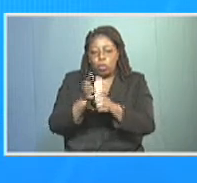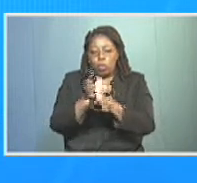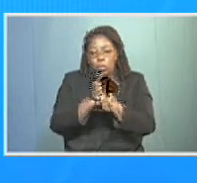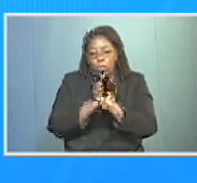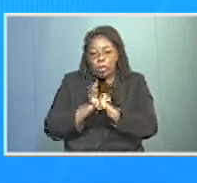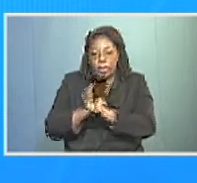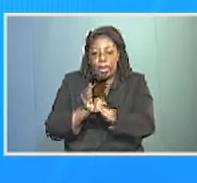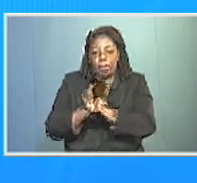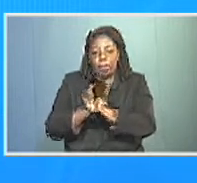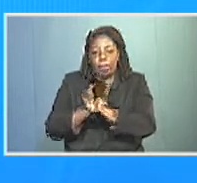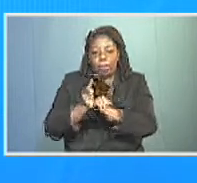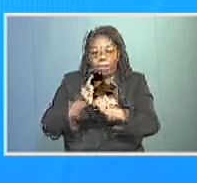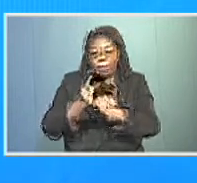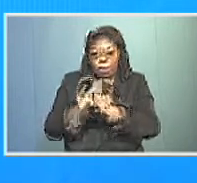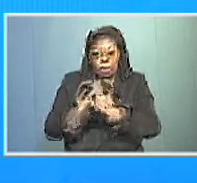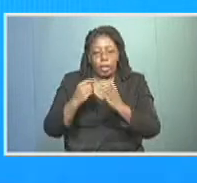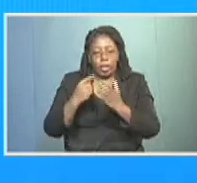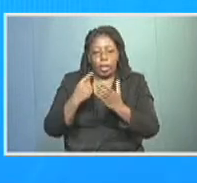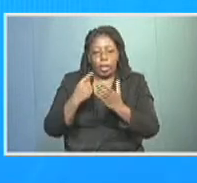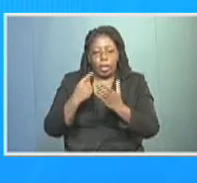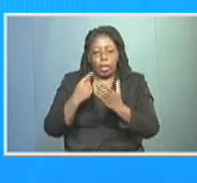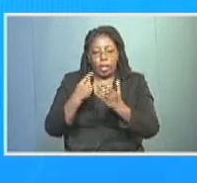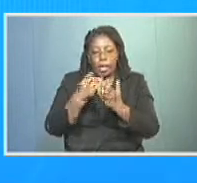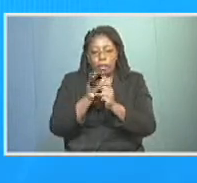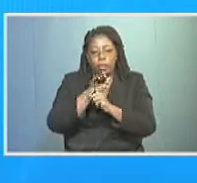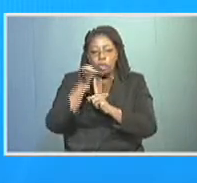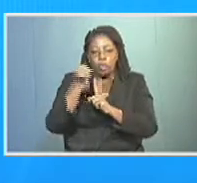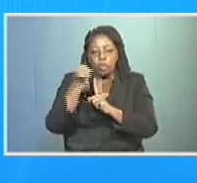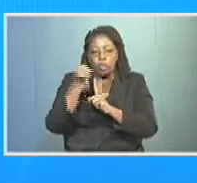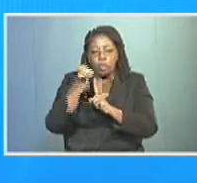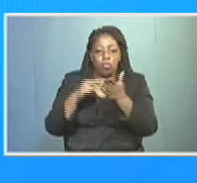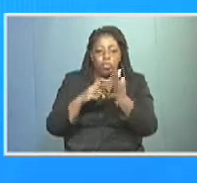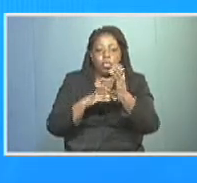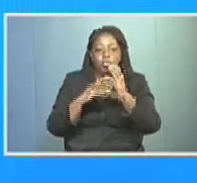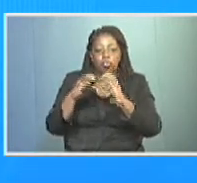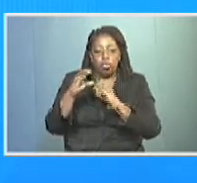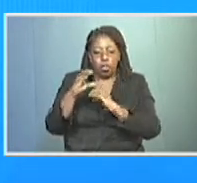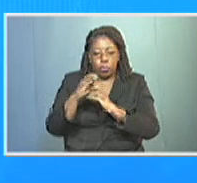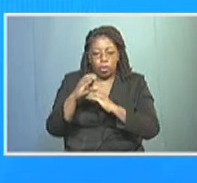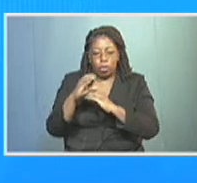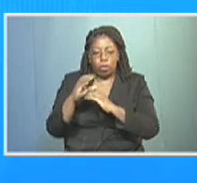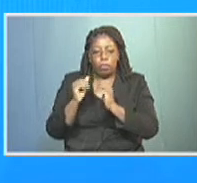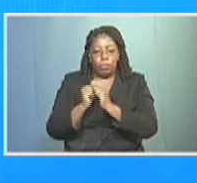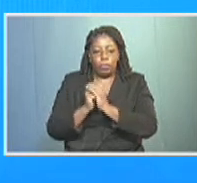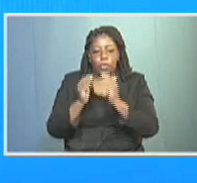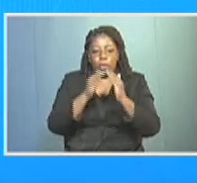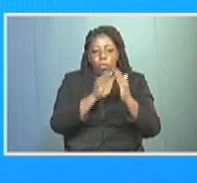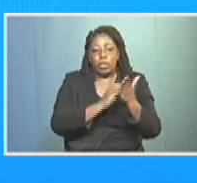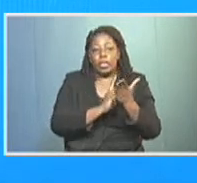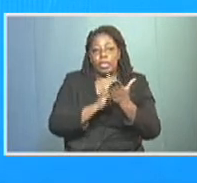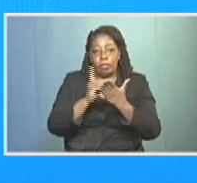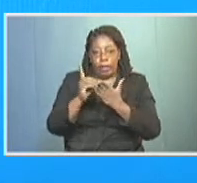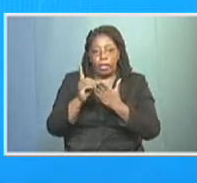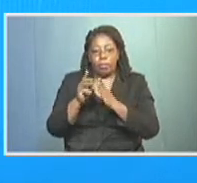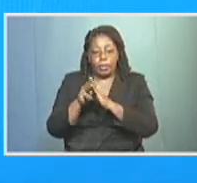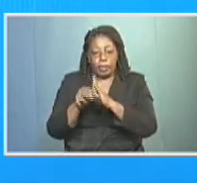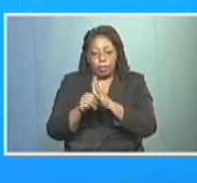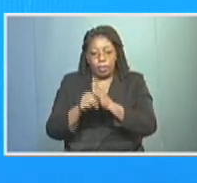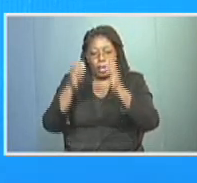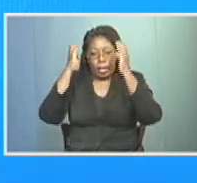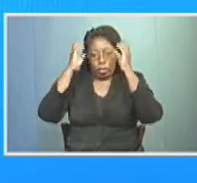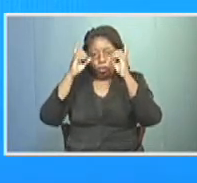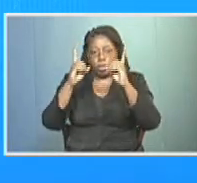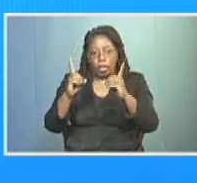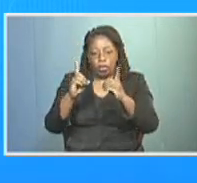collaborate. We need to work together for social reconstruction, community development,